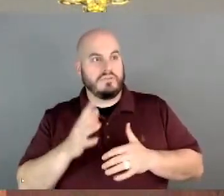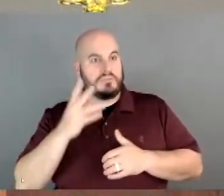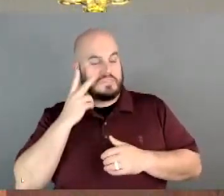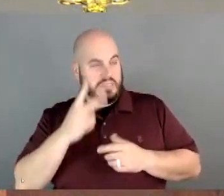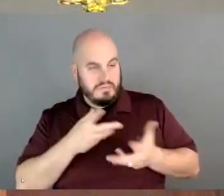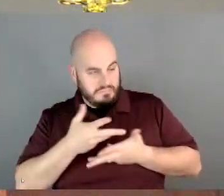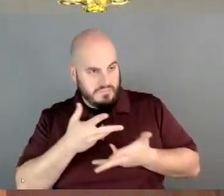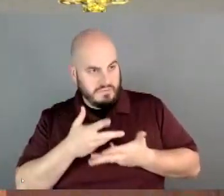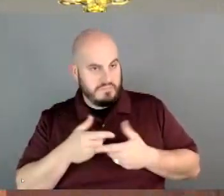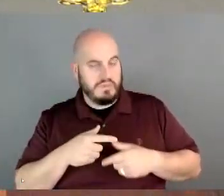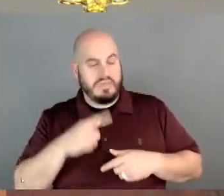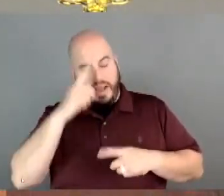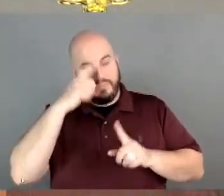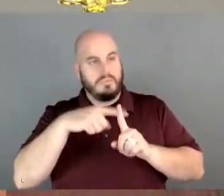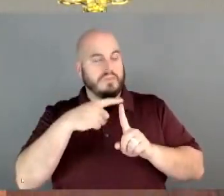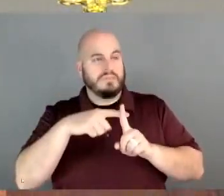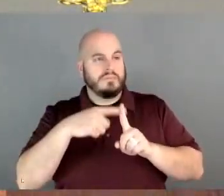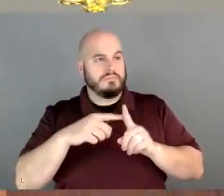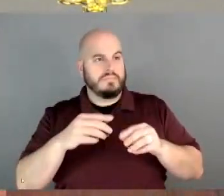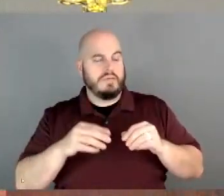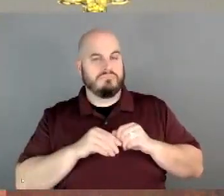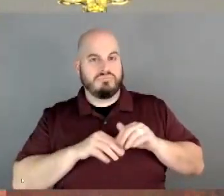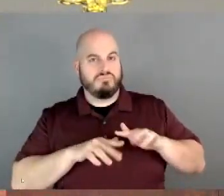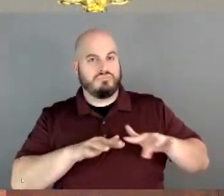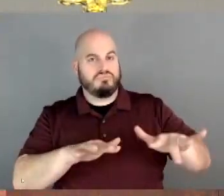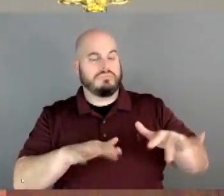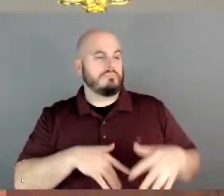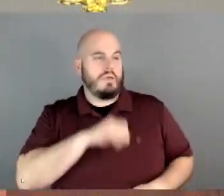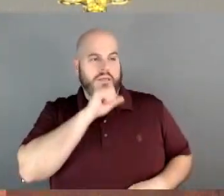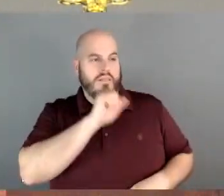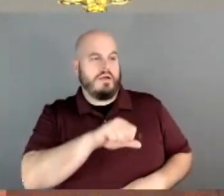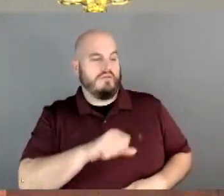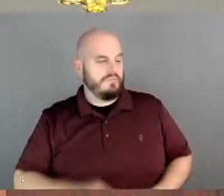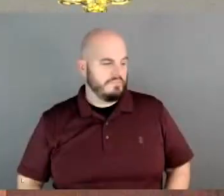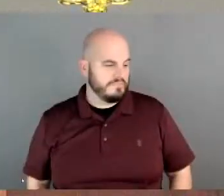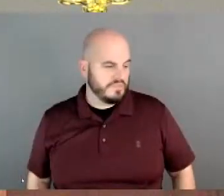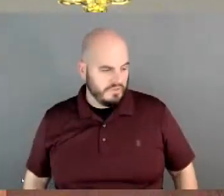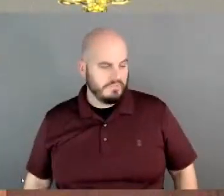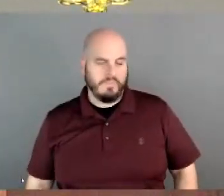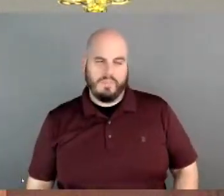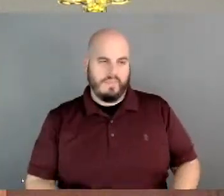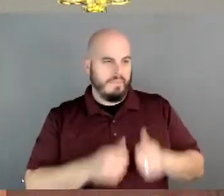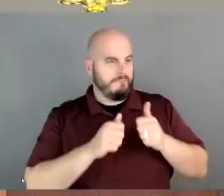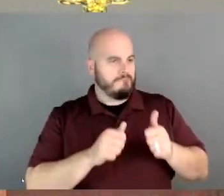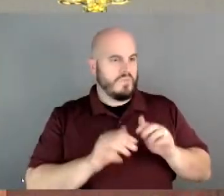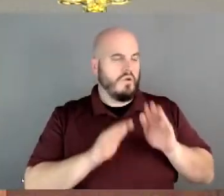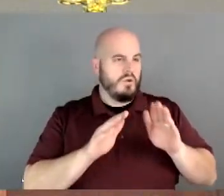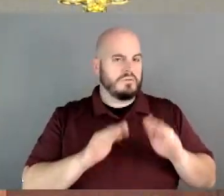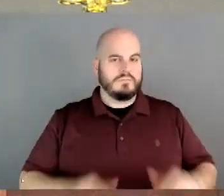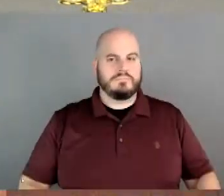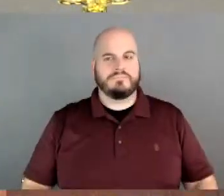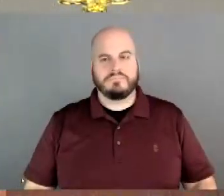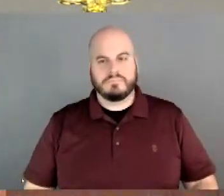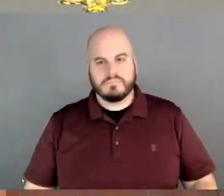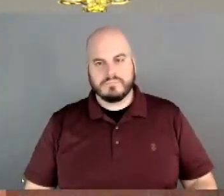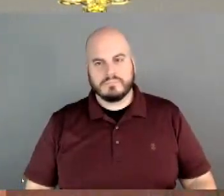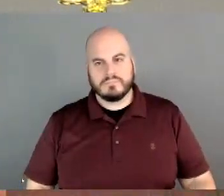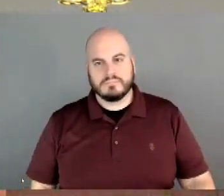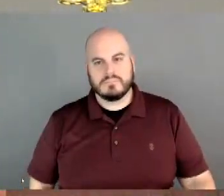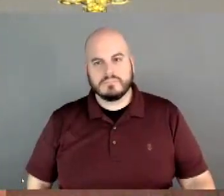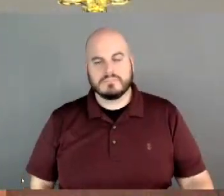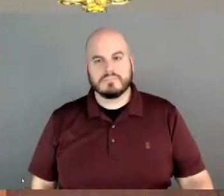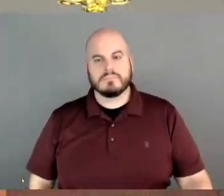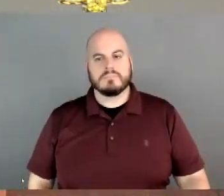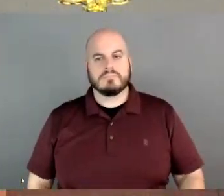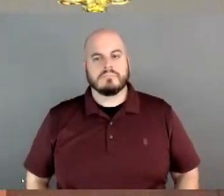that. The optimism is just exudes the goodwill. So I love the way you manage the project. Cindy and I